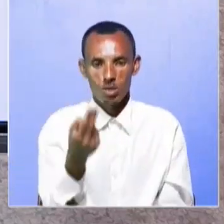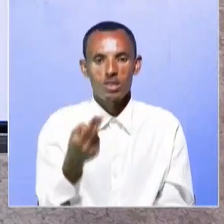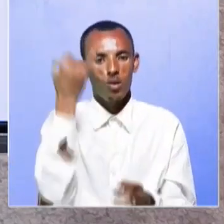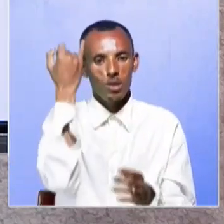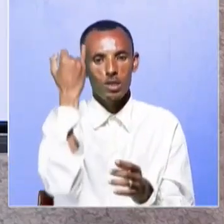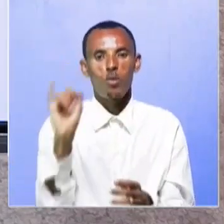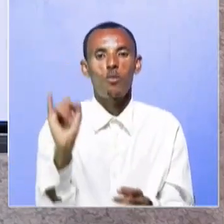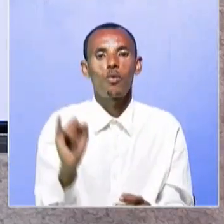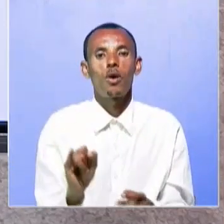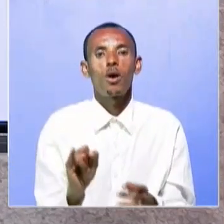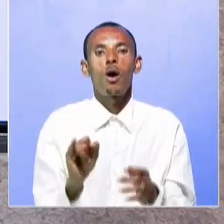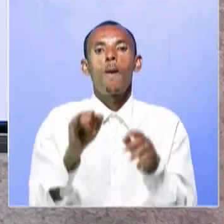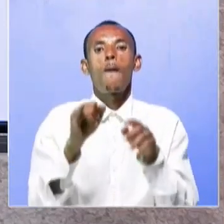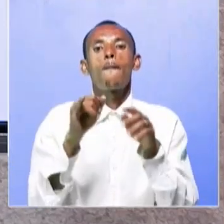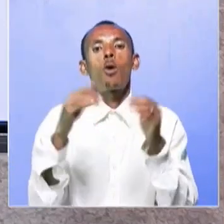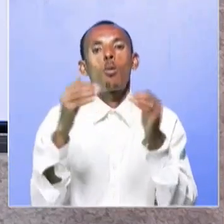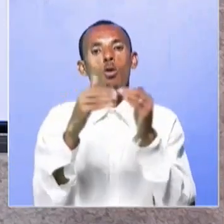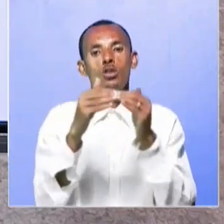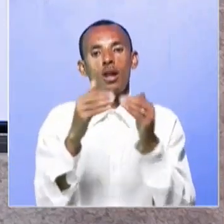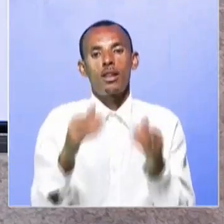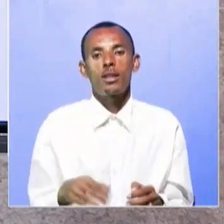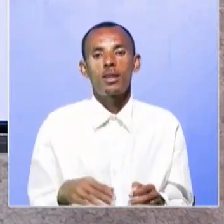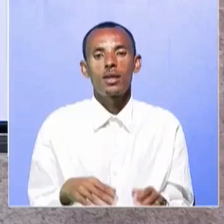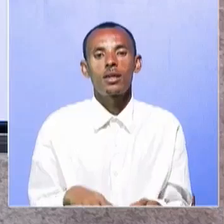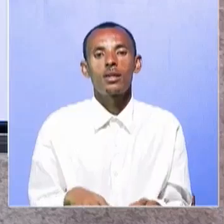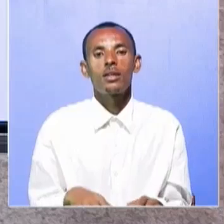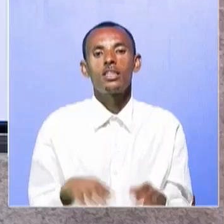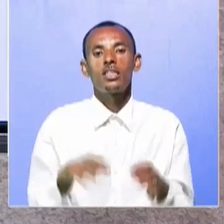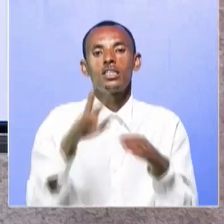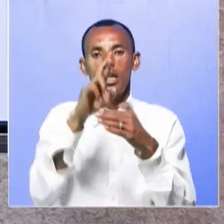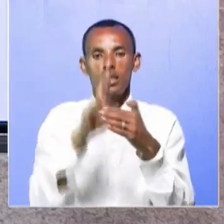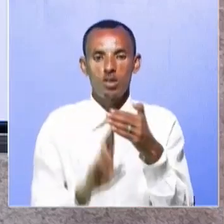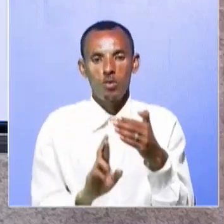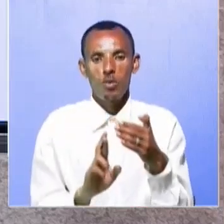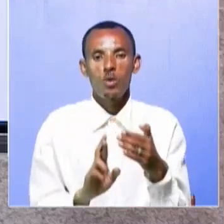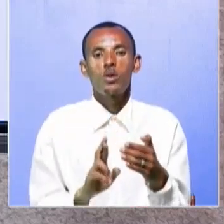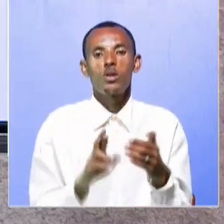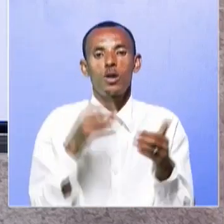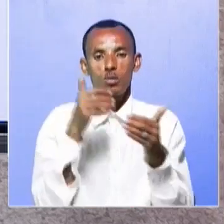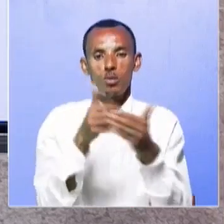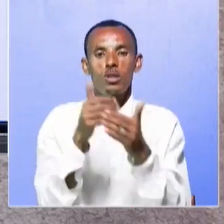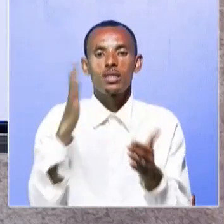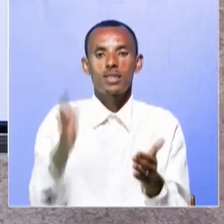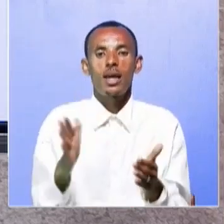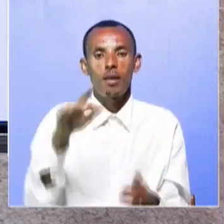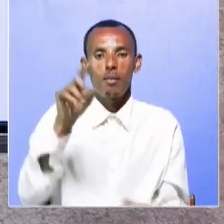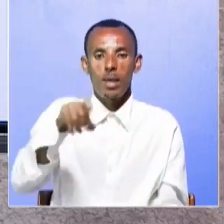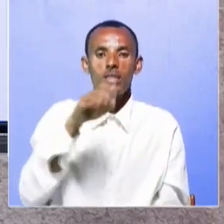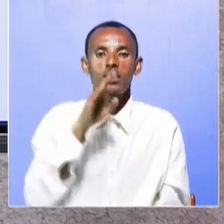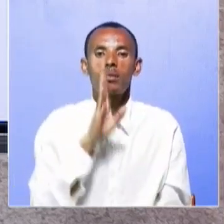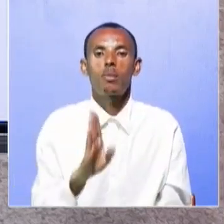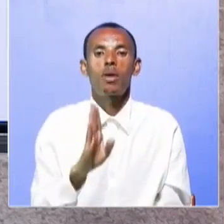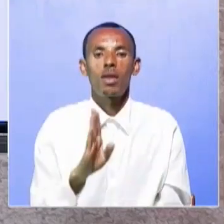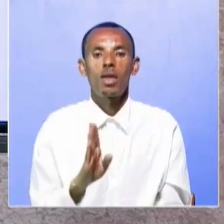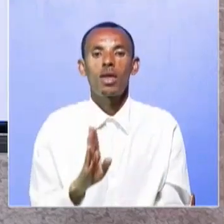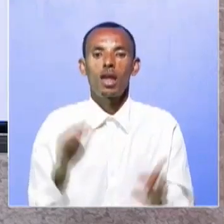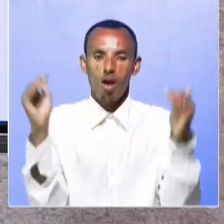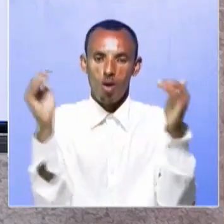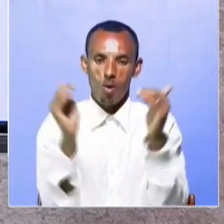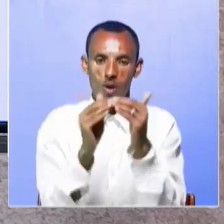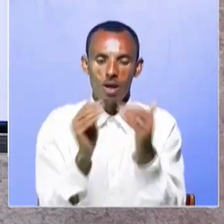of proportionality, okay? The ratio of the corresponding sides must be